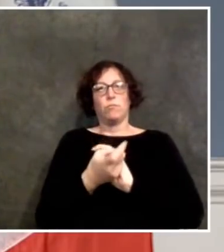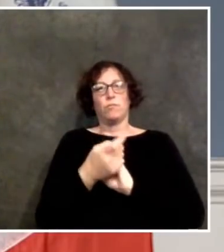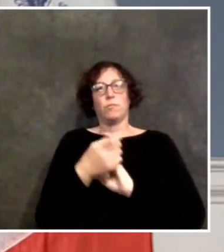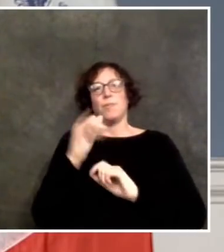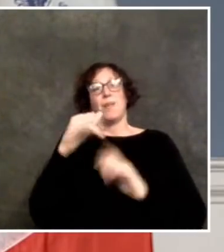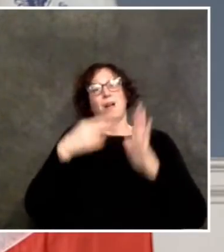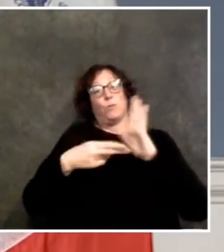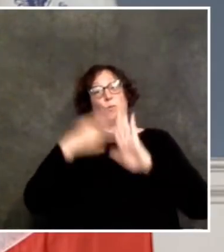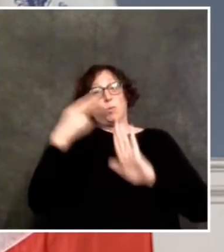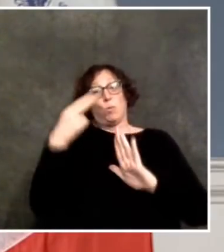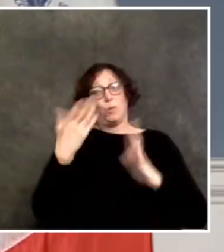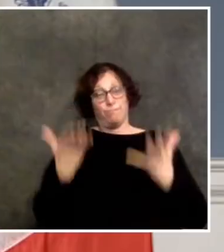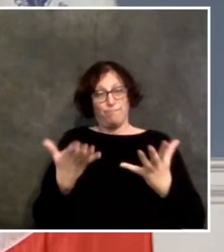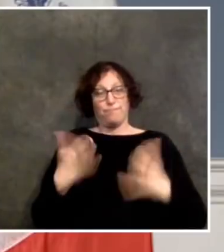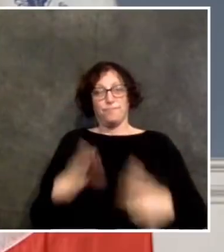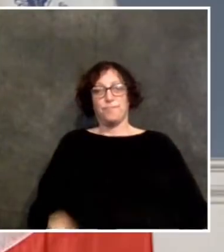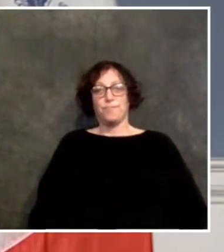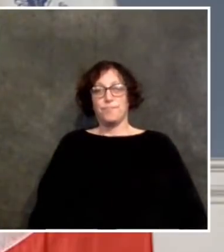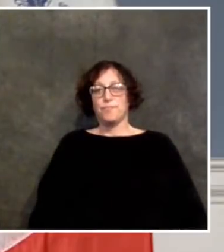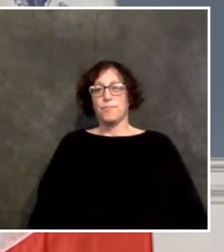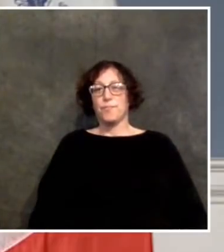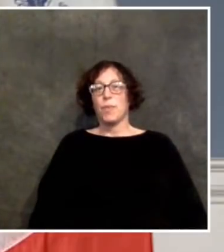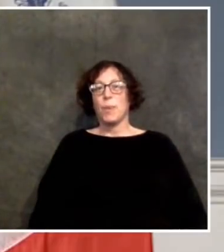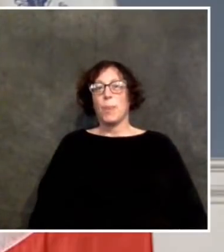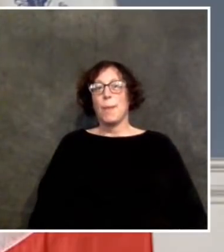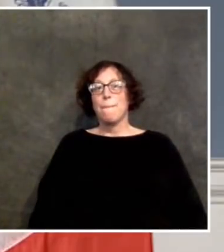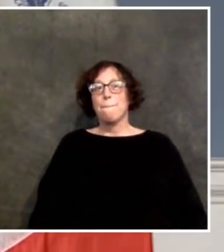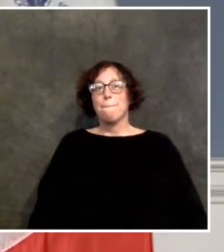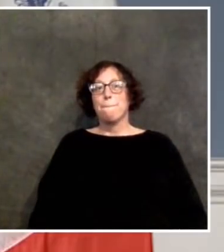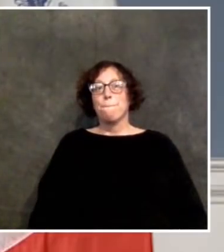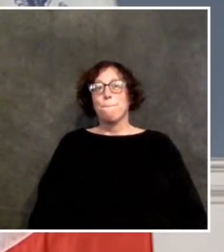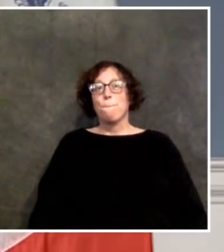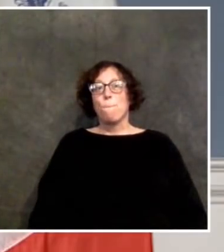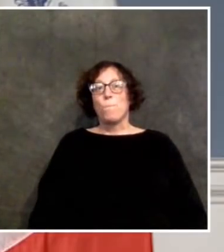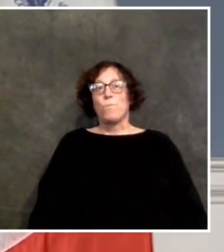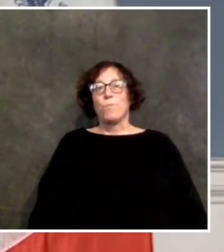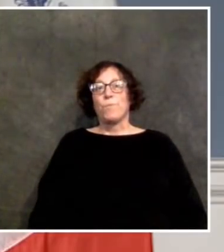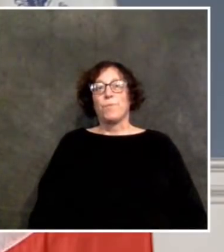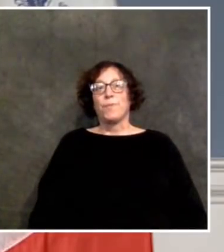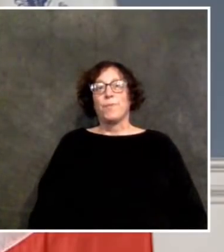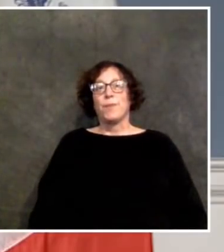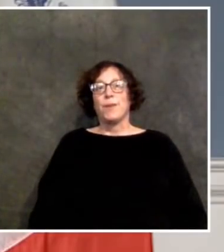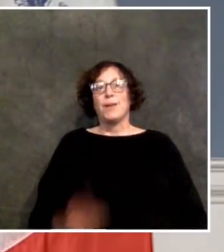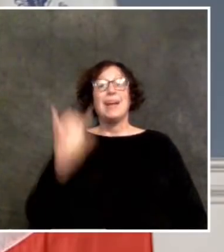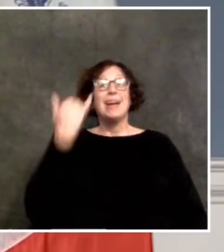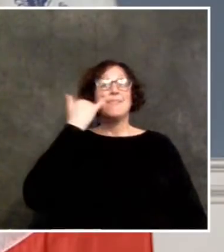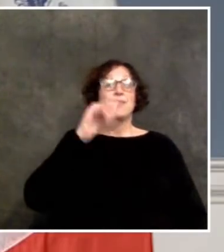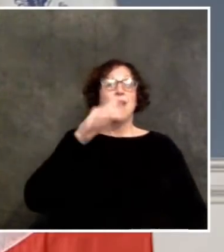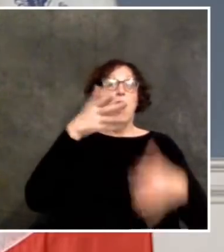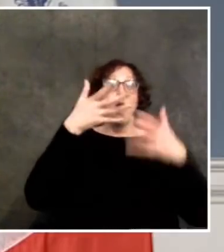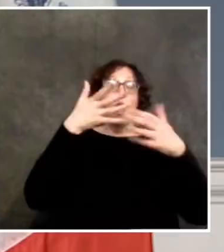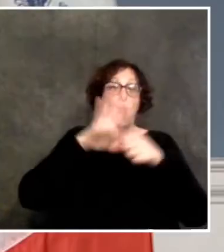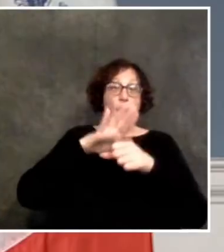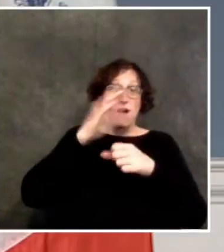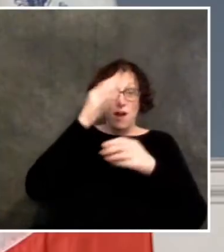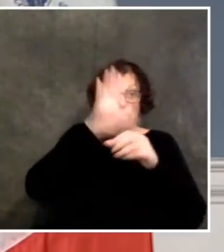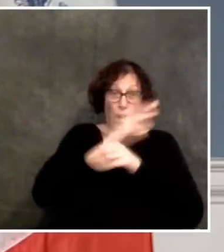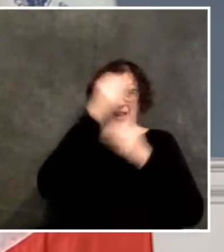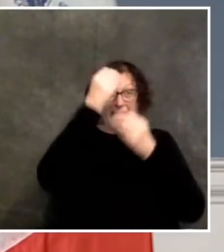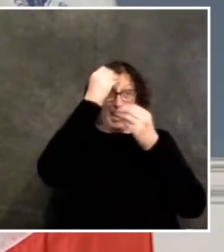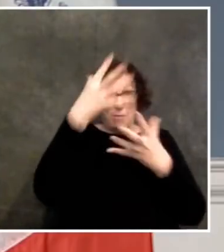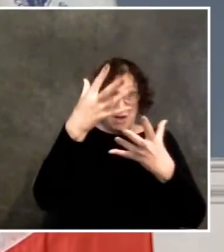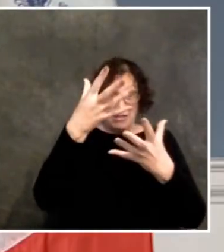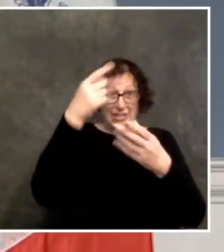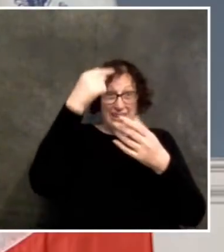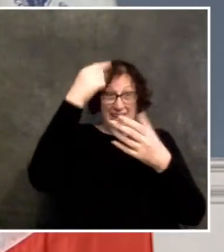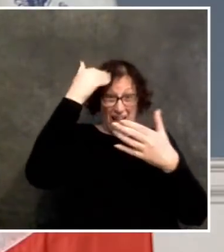Anyone who wants, the perfect definition of everything related to coronavirus right now, if anyone tells you they can tell you everything about coronavirus and know it